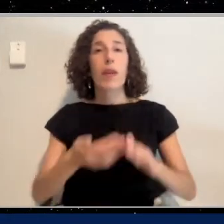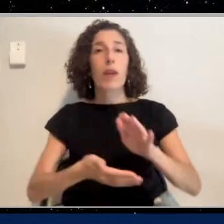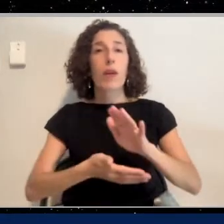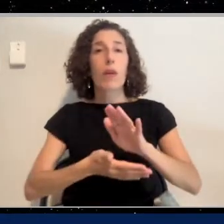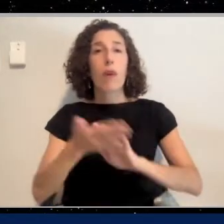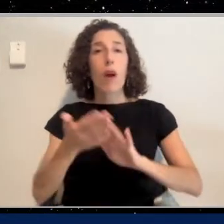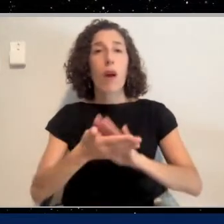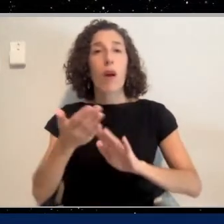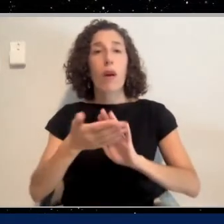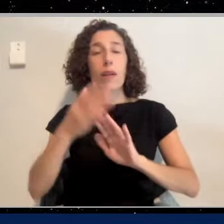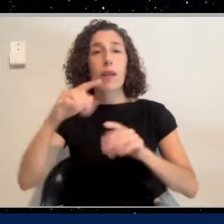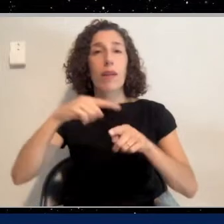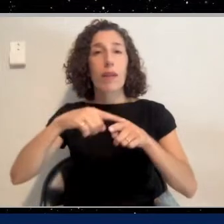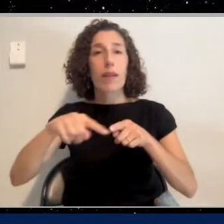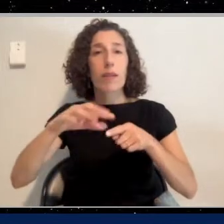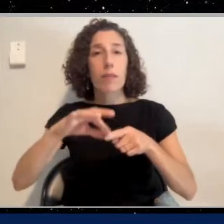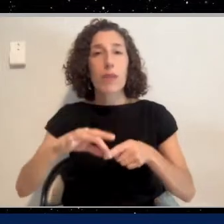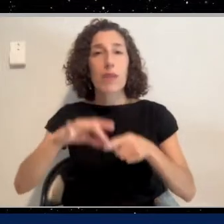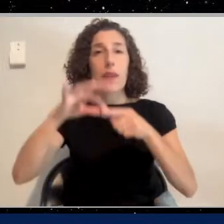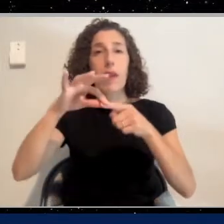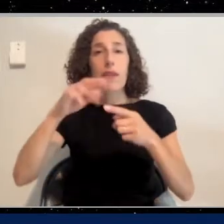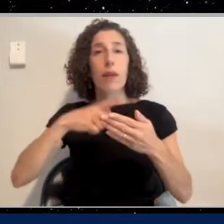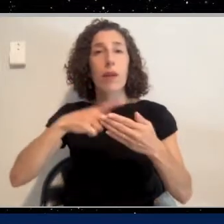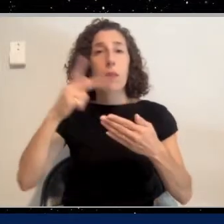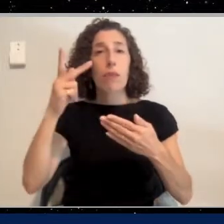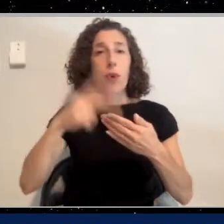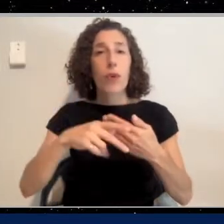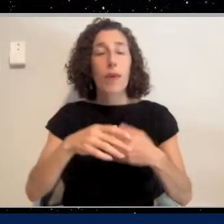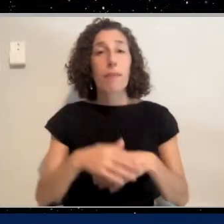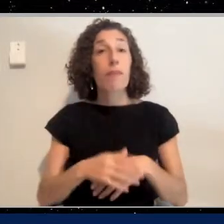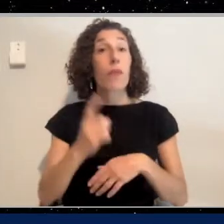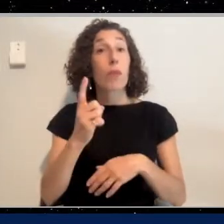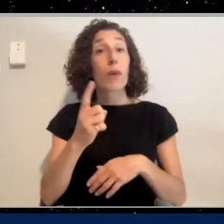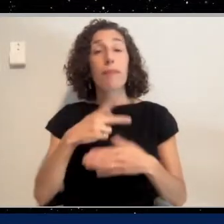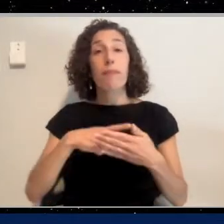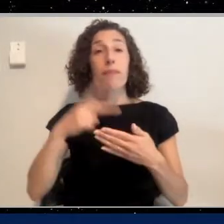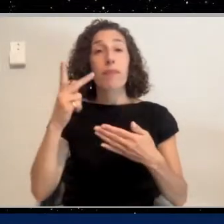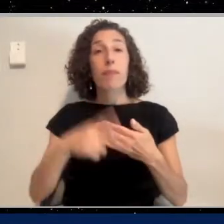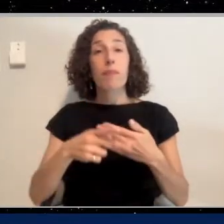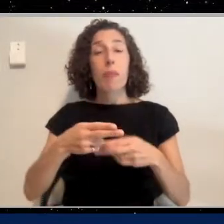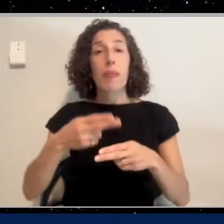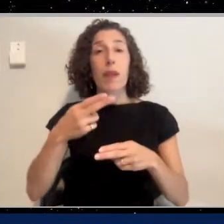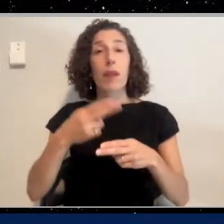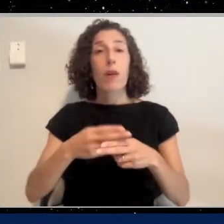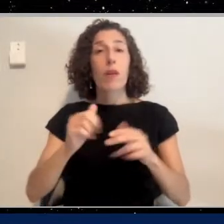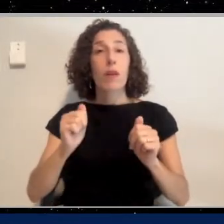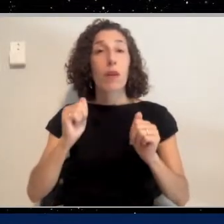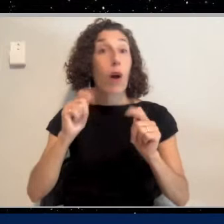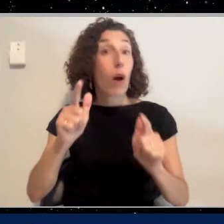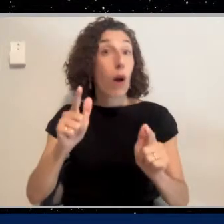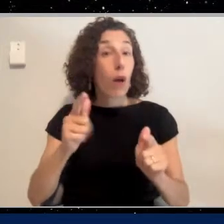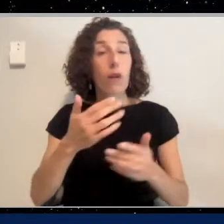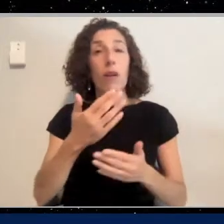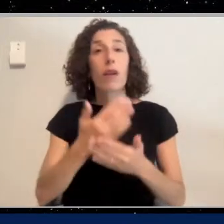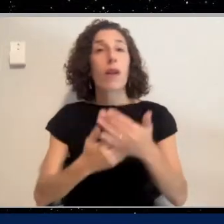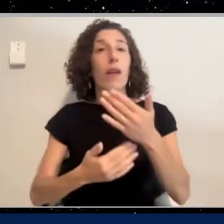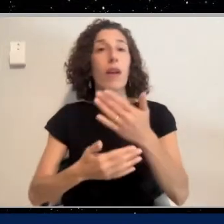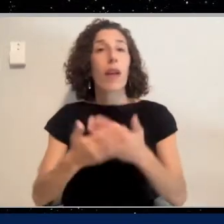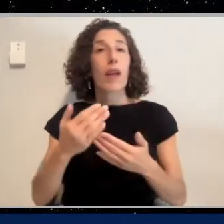One of our programs that we do is called an all hands program. It's for individuals with disabilities, and that's a group program.